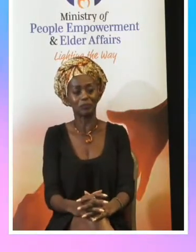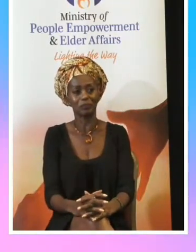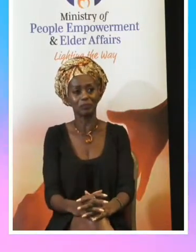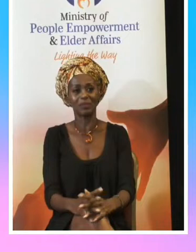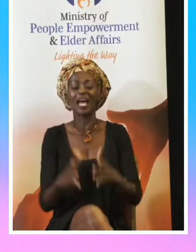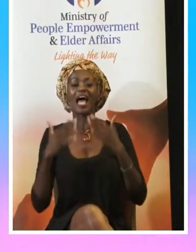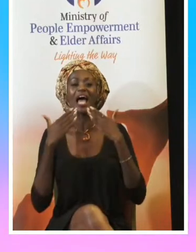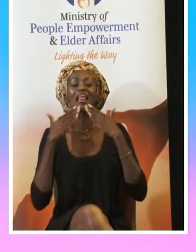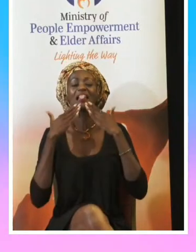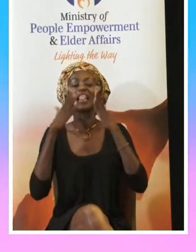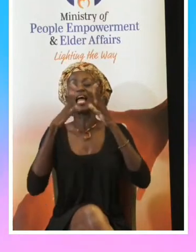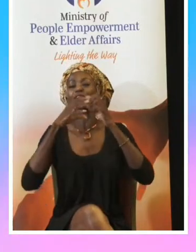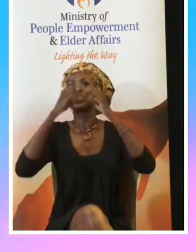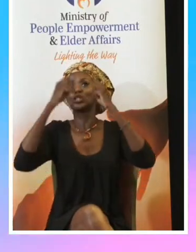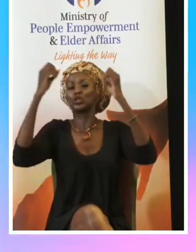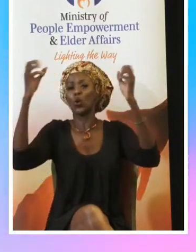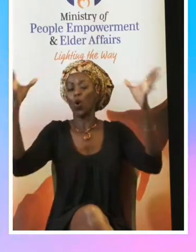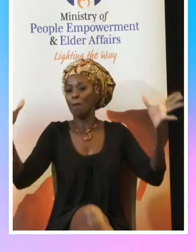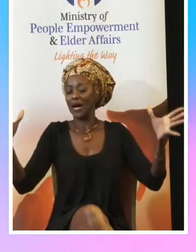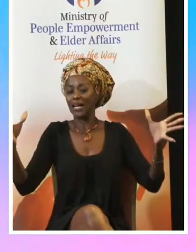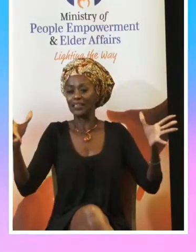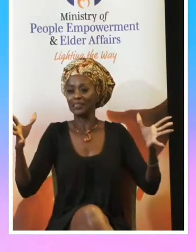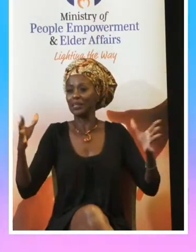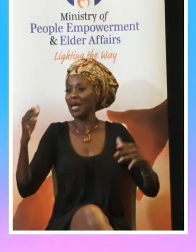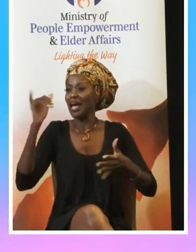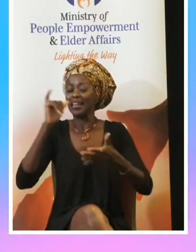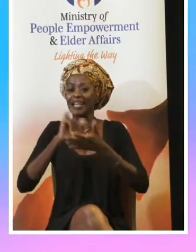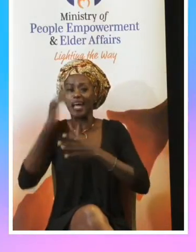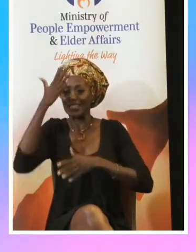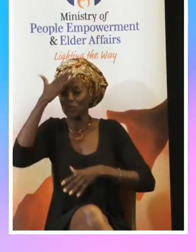Thank you so much. And that is what the work is about, huh? That.